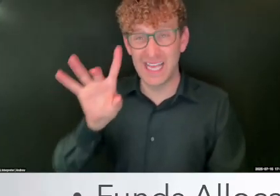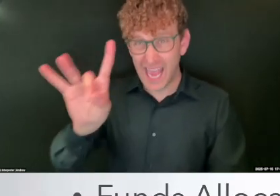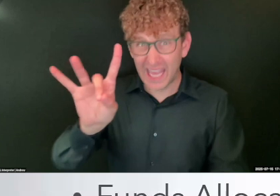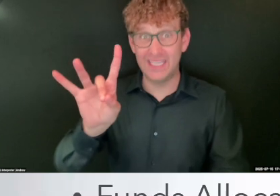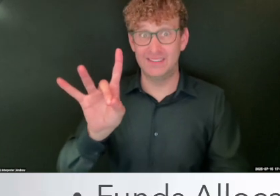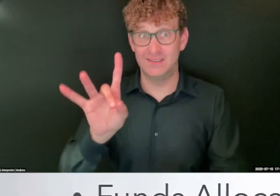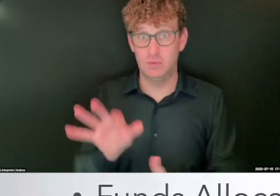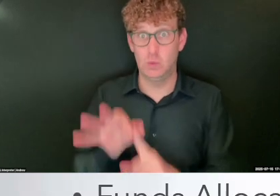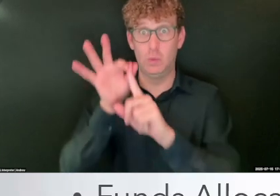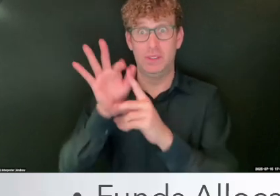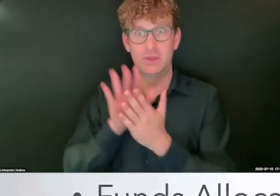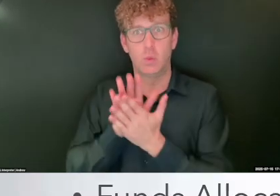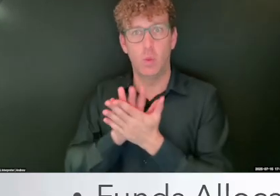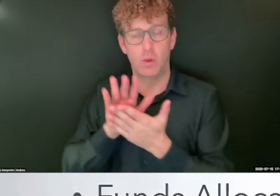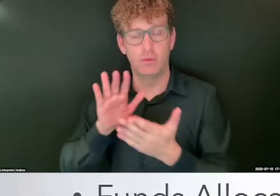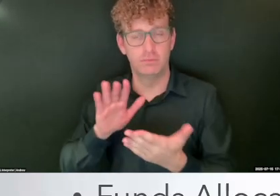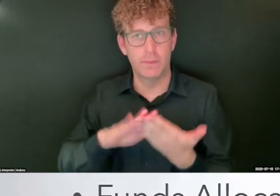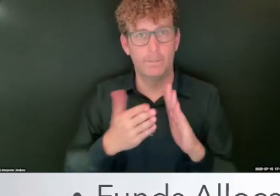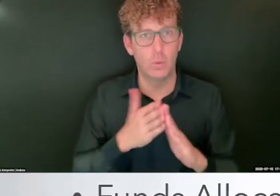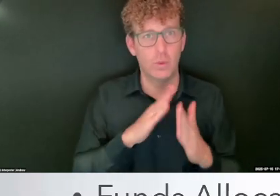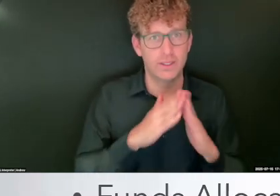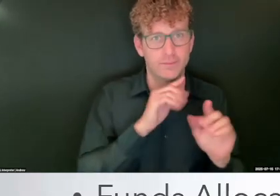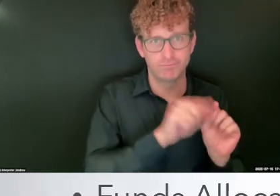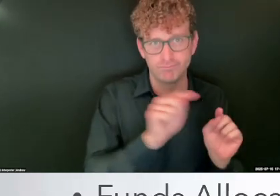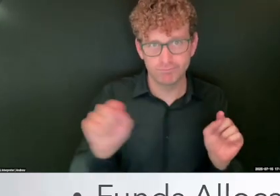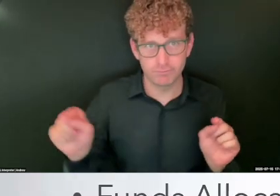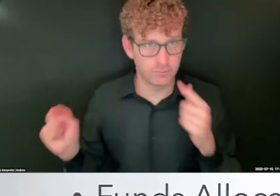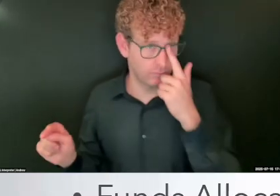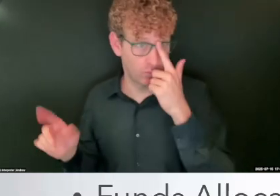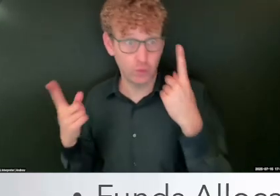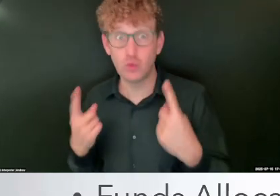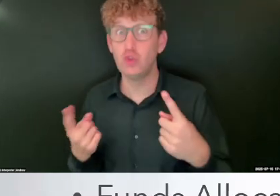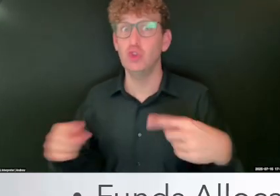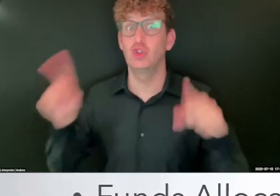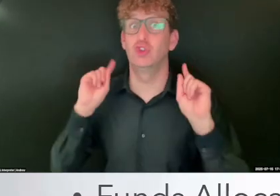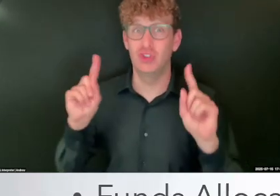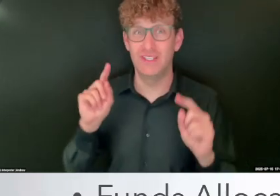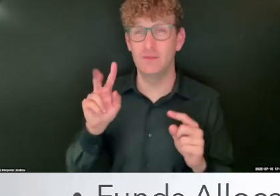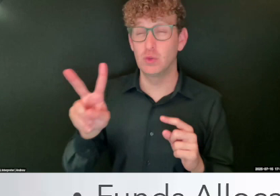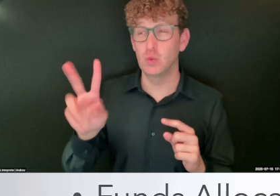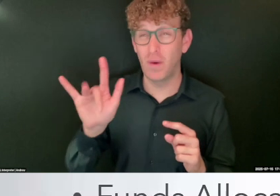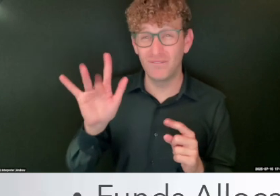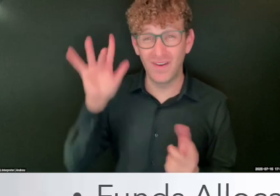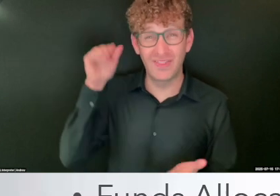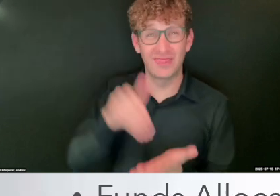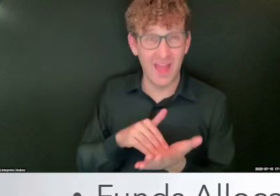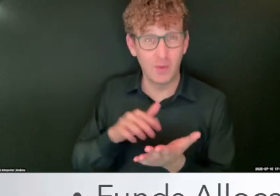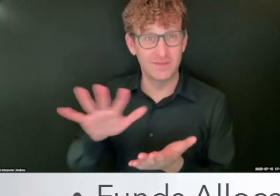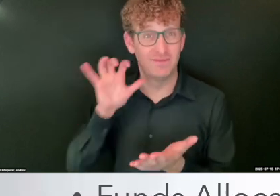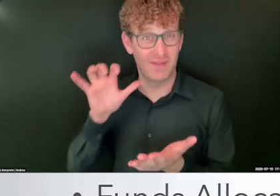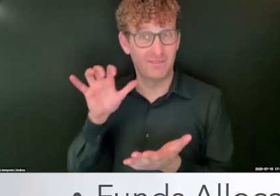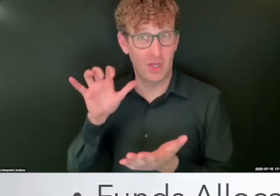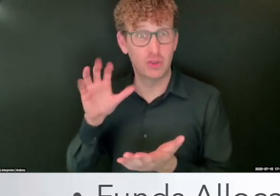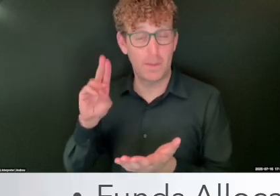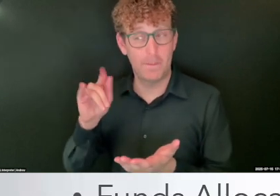25,500 metric tons of carbon dioxide equivalent greenhouse gas reductions. The map on the slide shows the